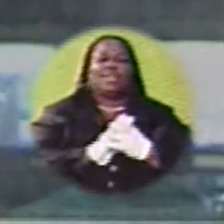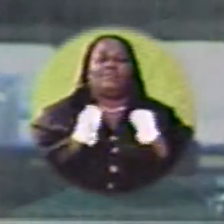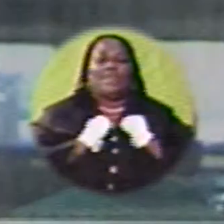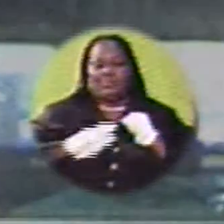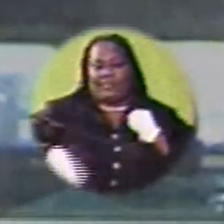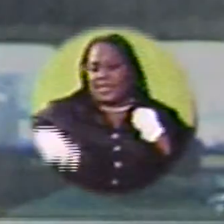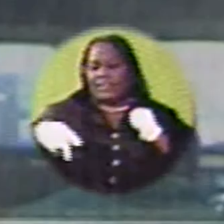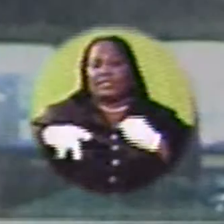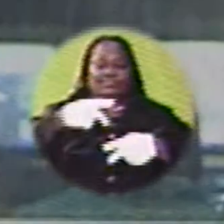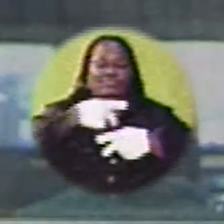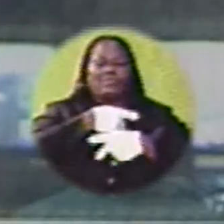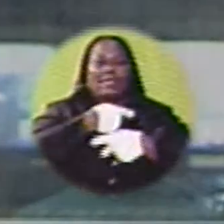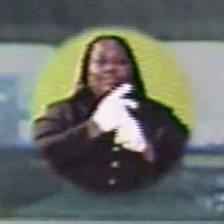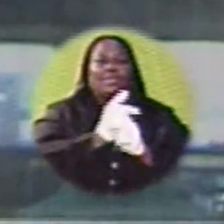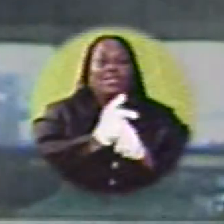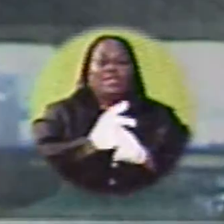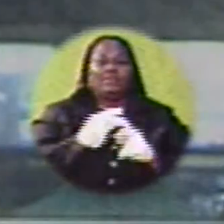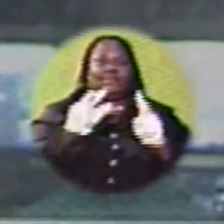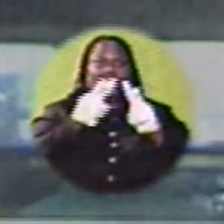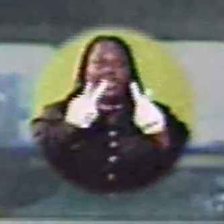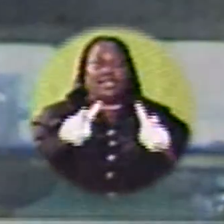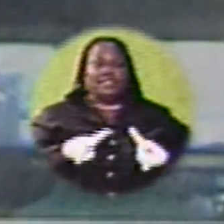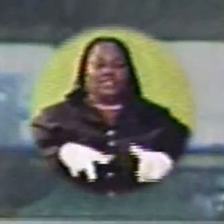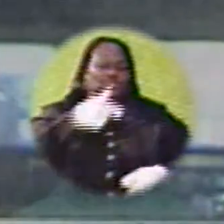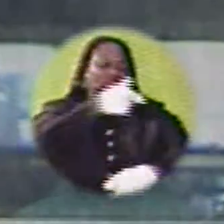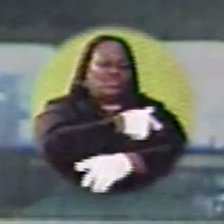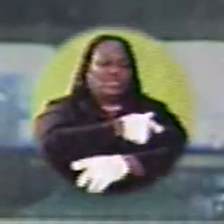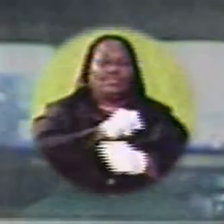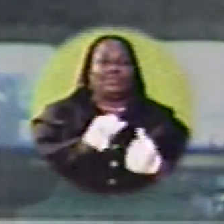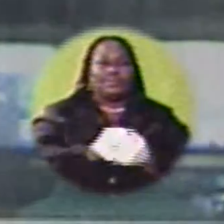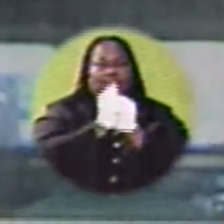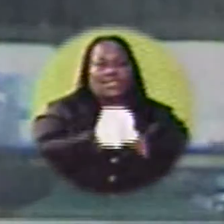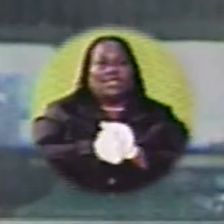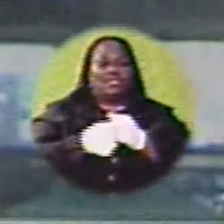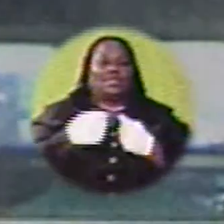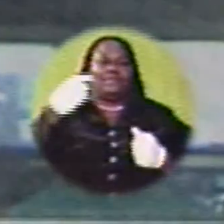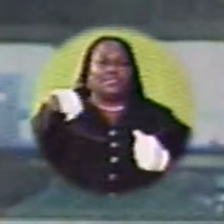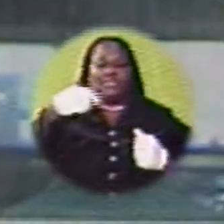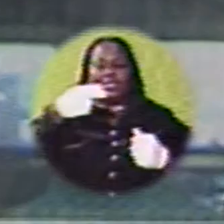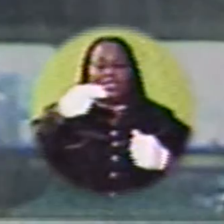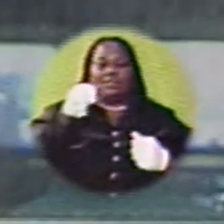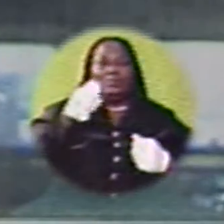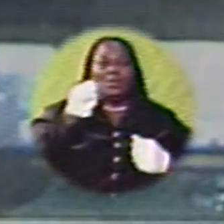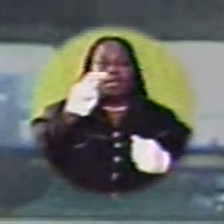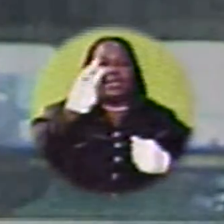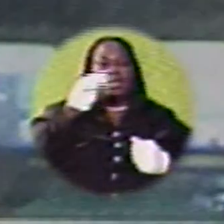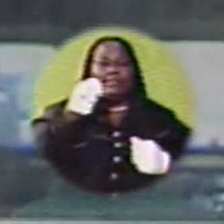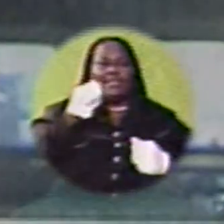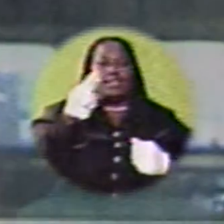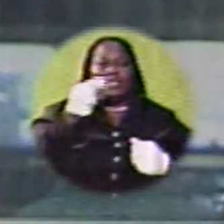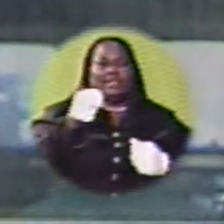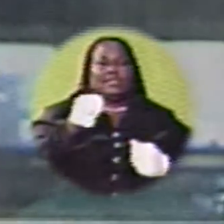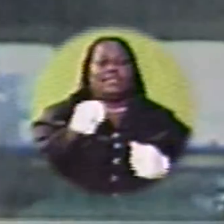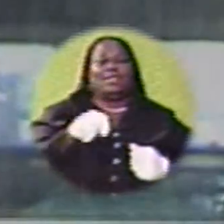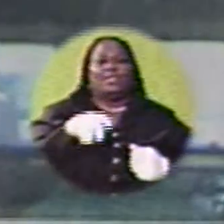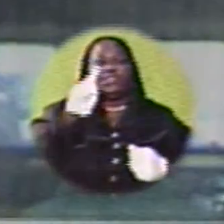in violence and drug abuse prevention. Substance Abuse and Prevention Officer Norma Jeffrey Dorset says the PROSA training